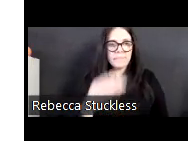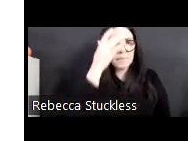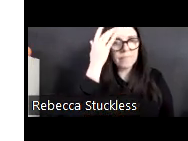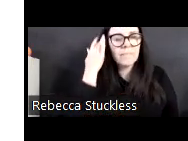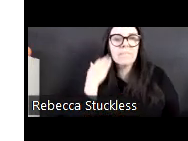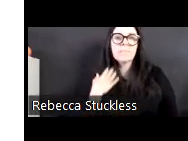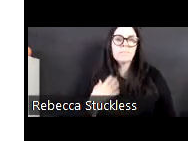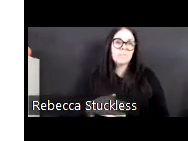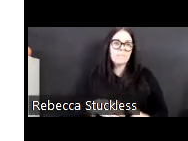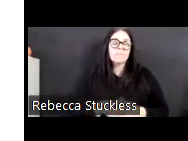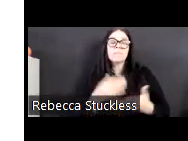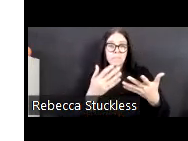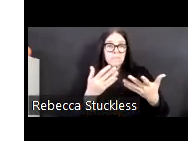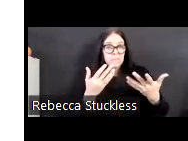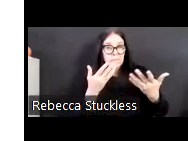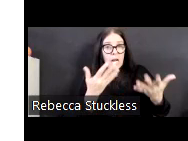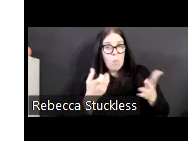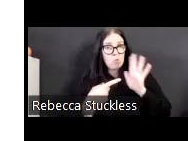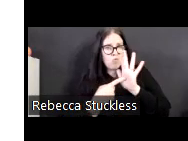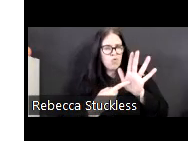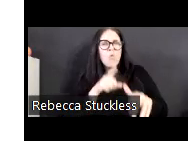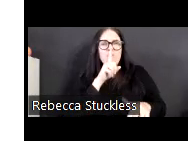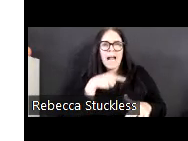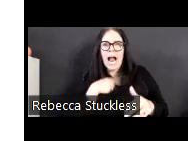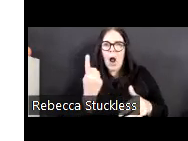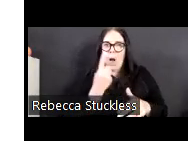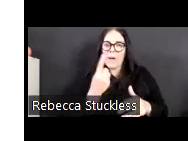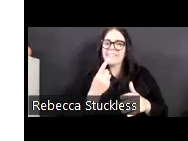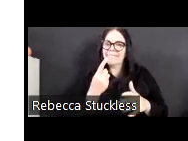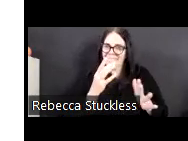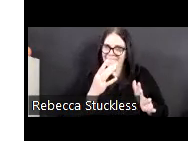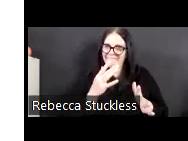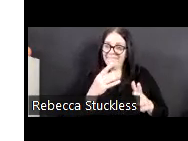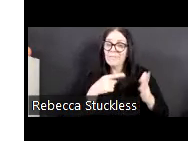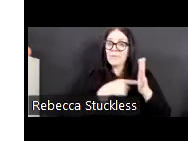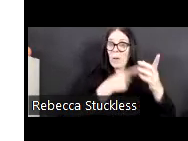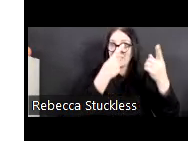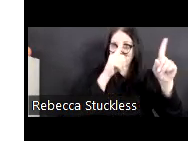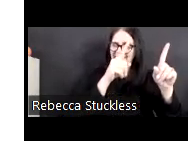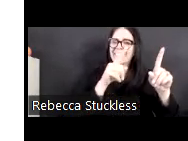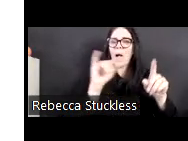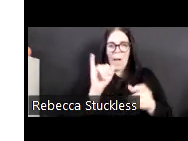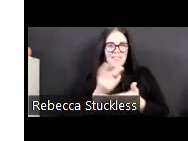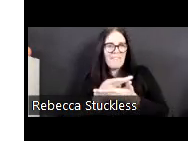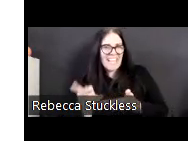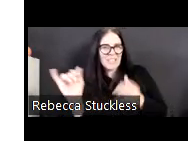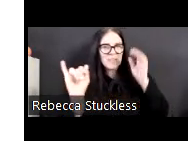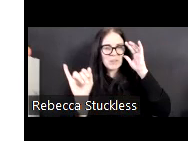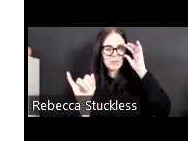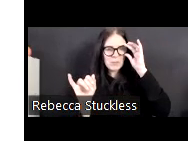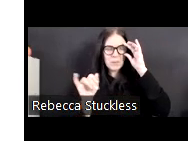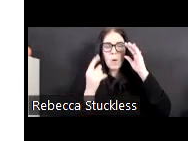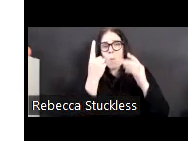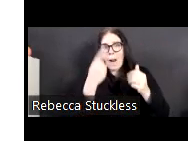Now, in order to show you things, I always like to show you the failures as well as the successes. And one of the things that I tried